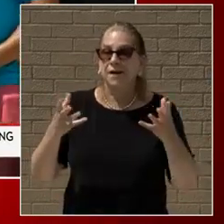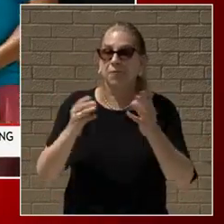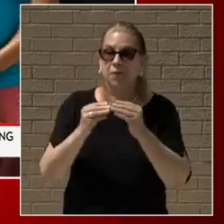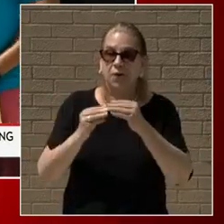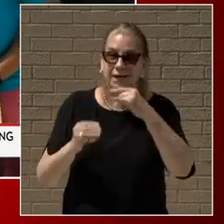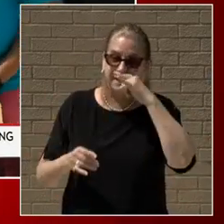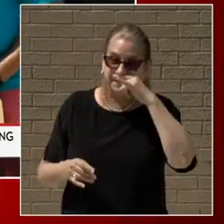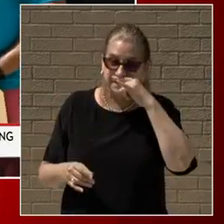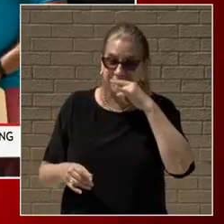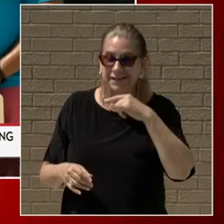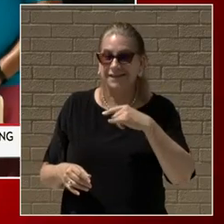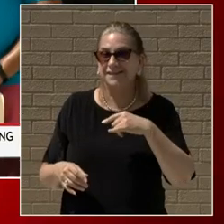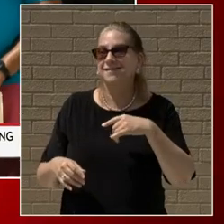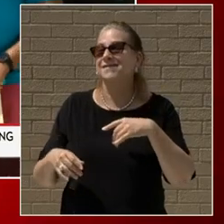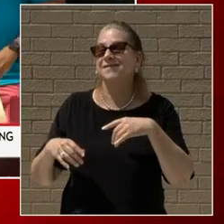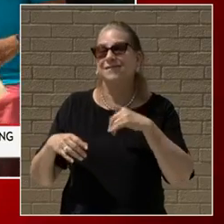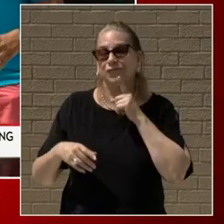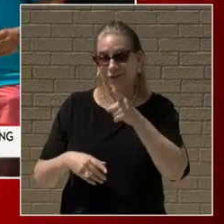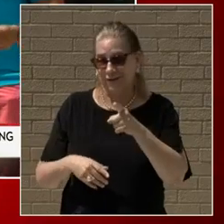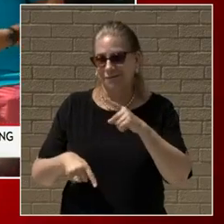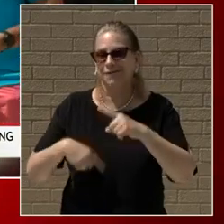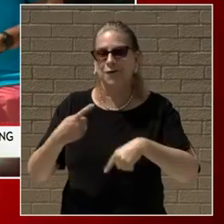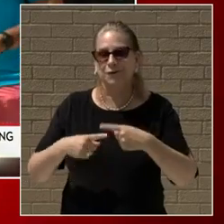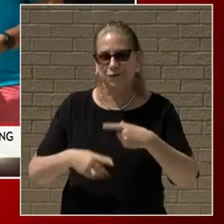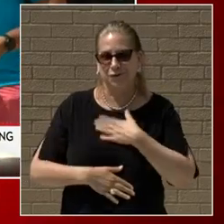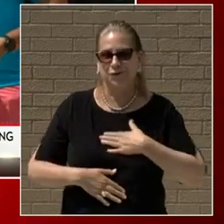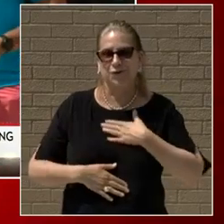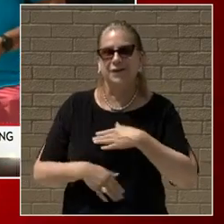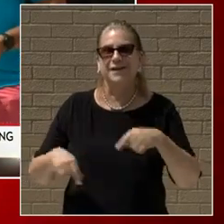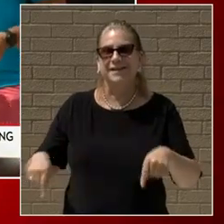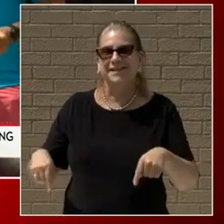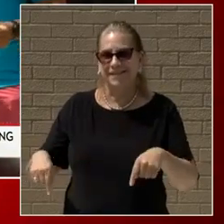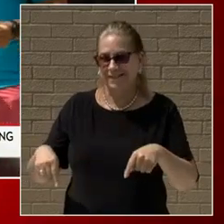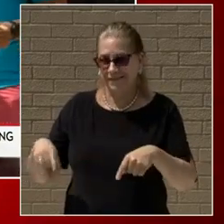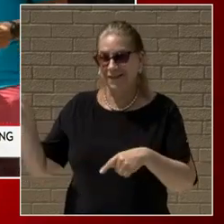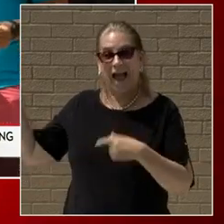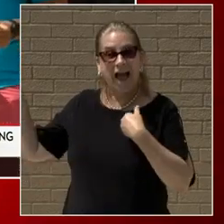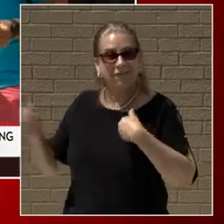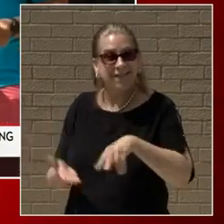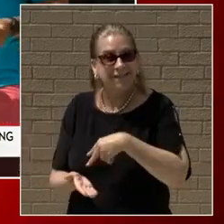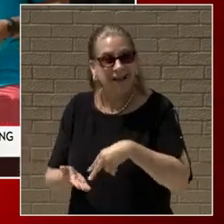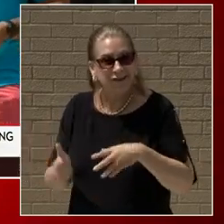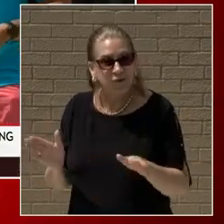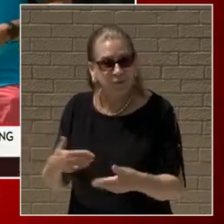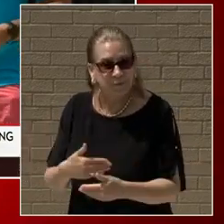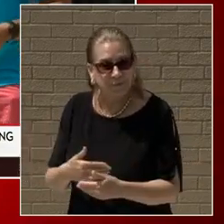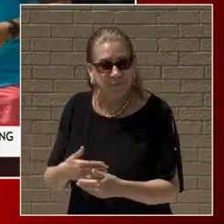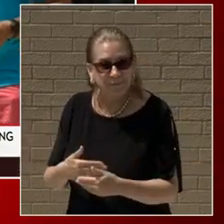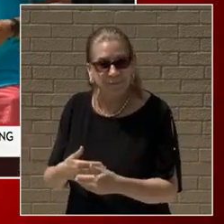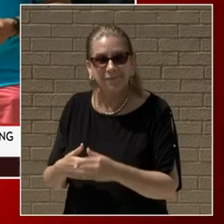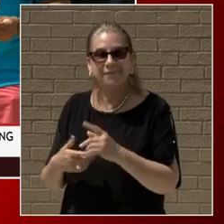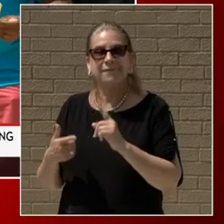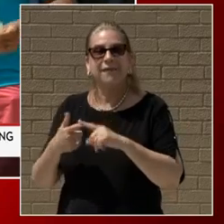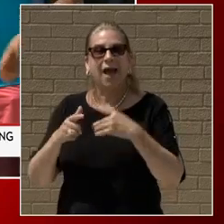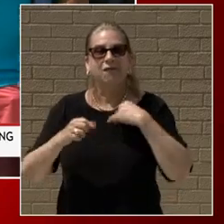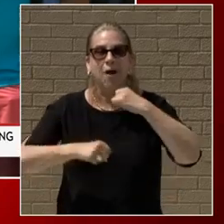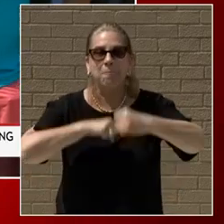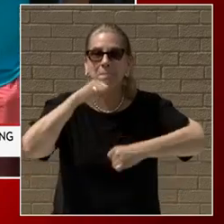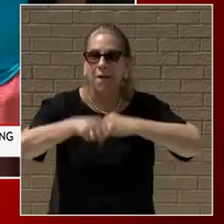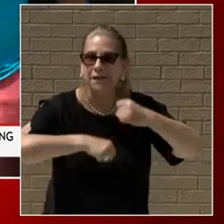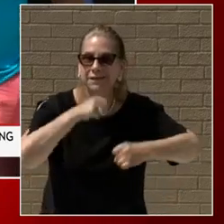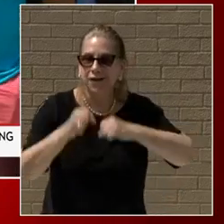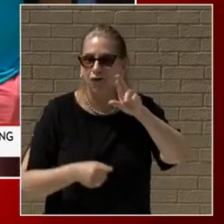facility, including a dance room and including a boxing ring,